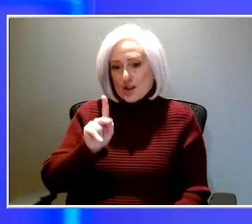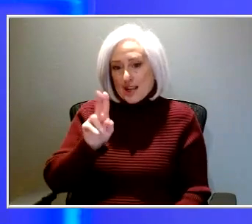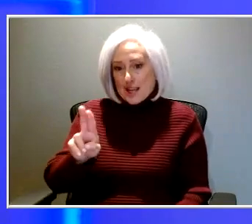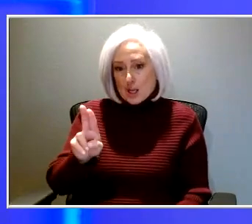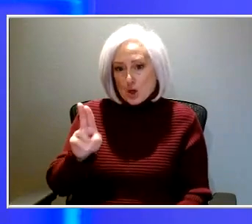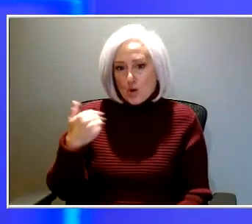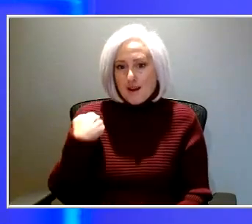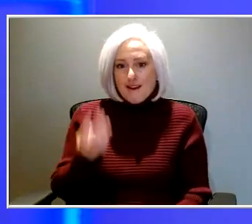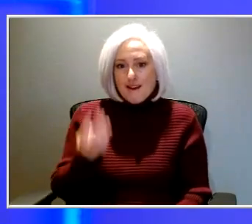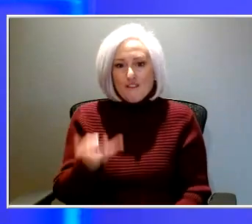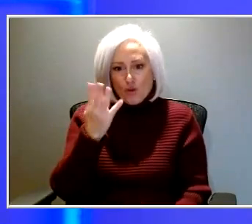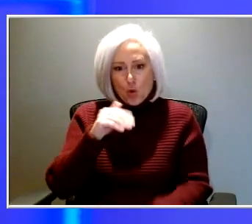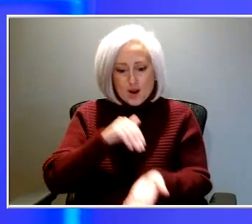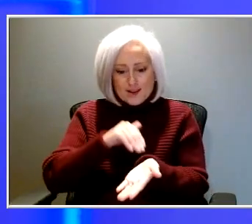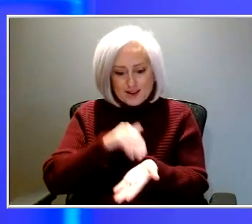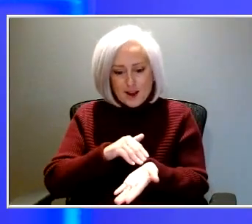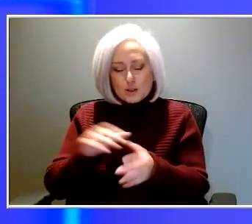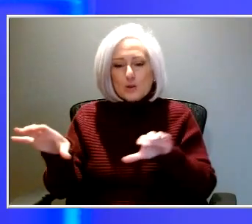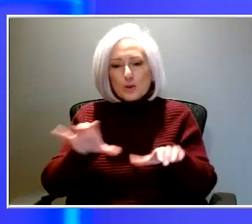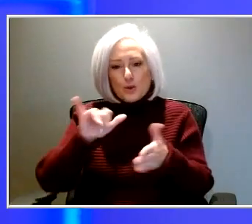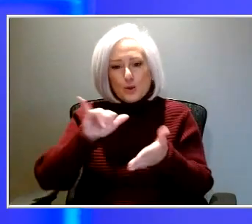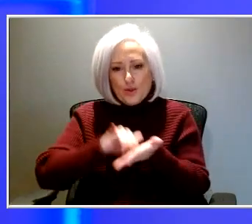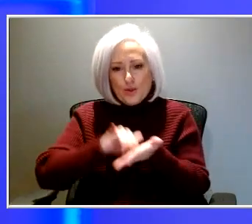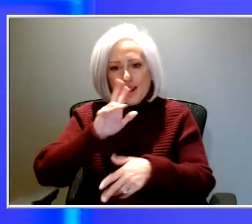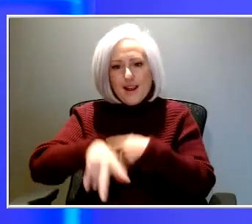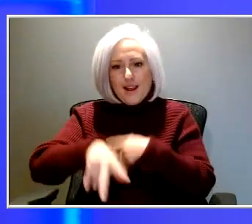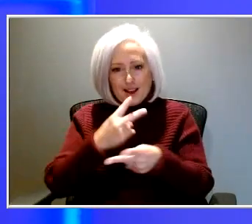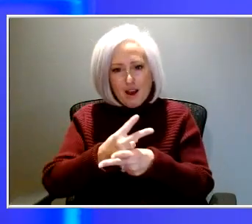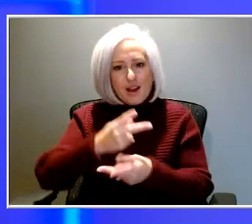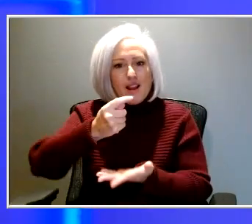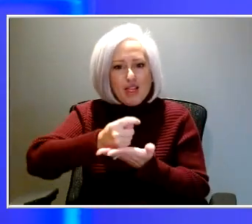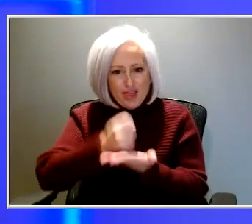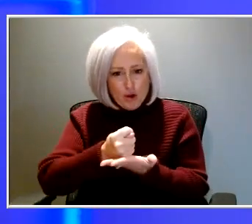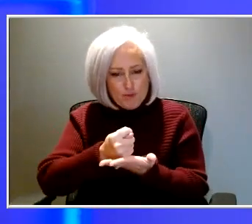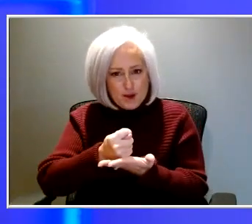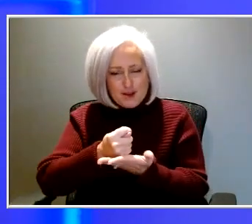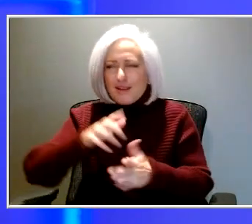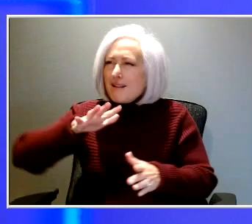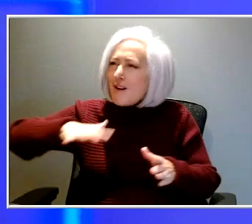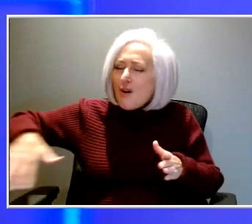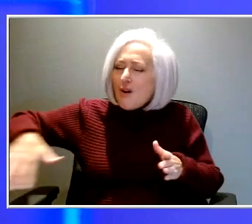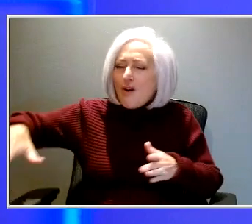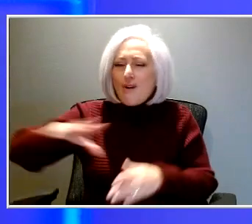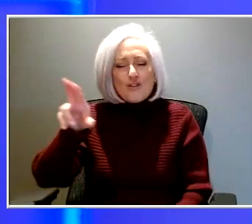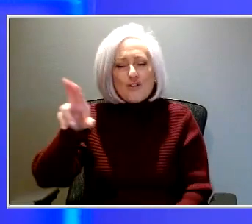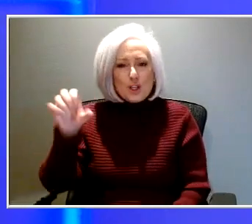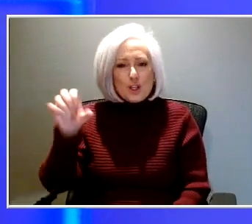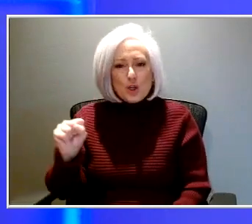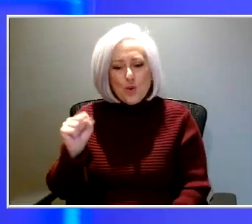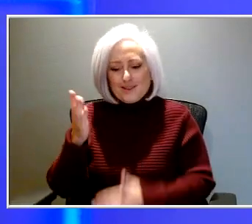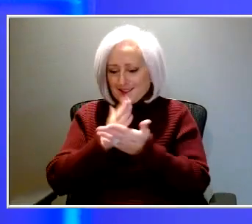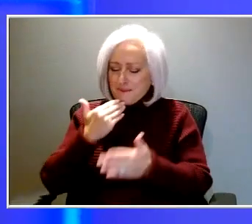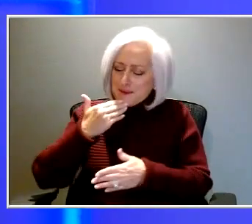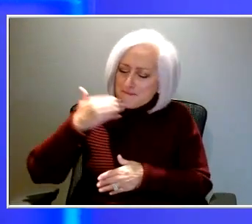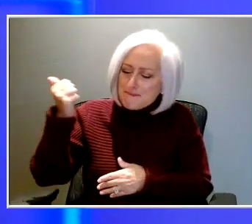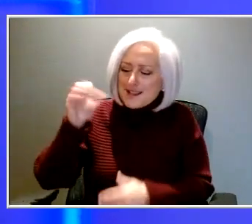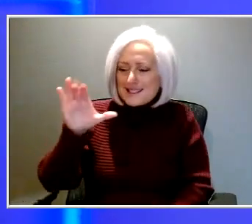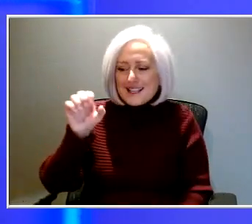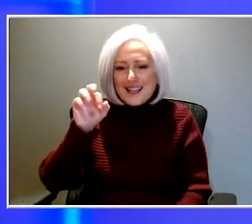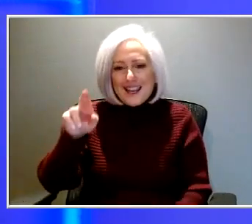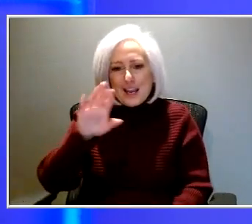do prostate brachytherapy. And I think around the country, really, I think some of the best cancer centers offer